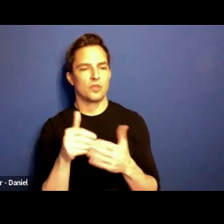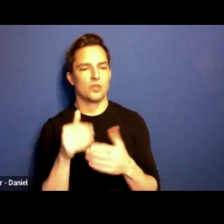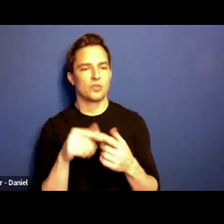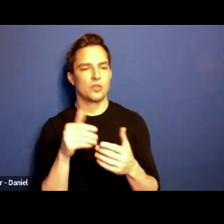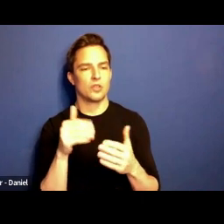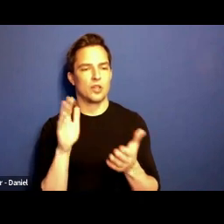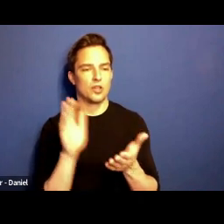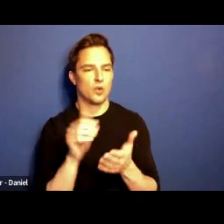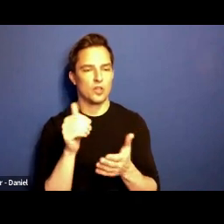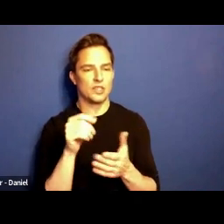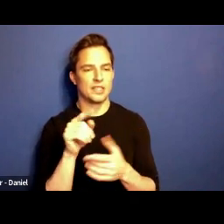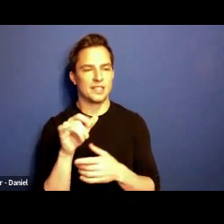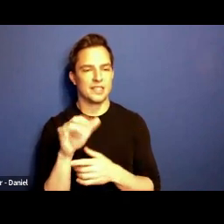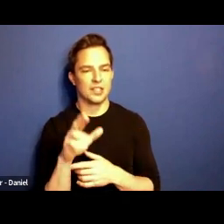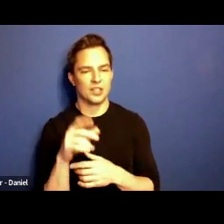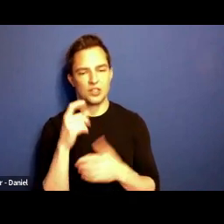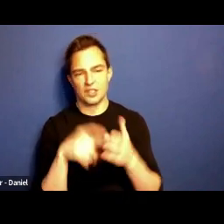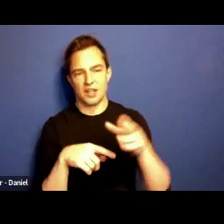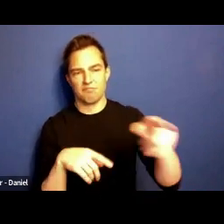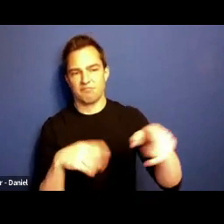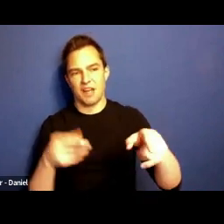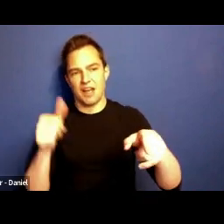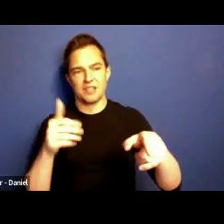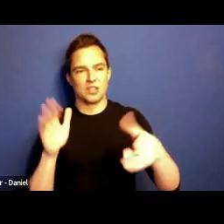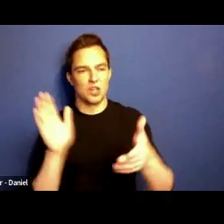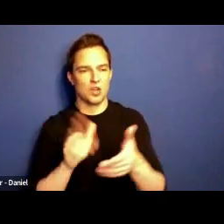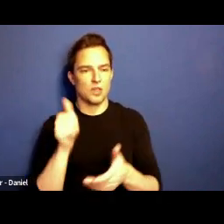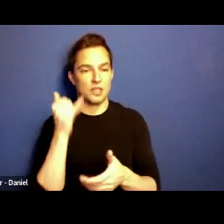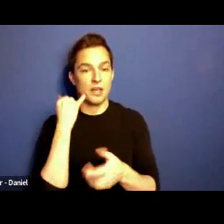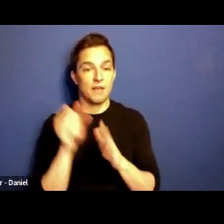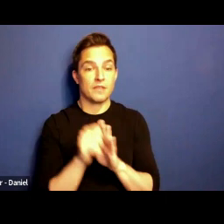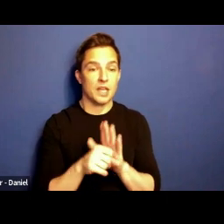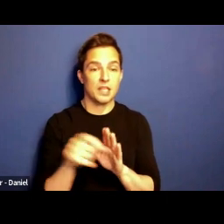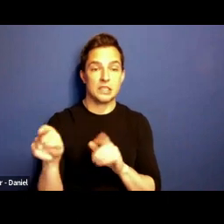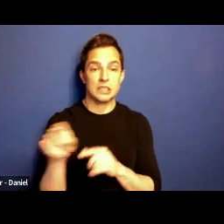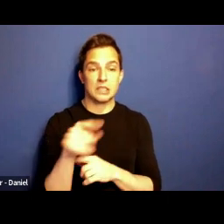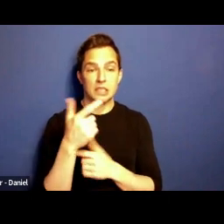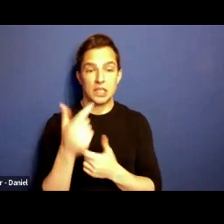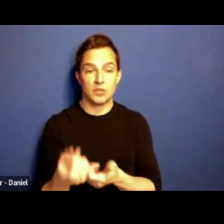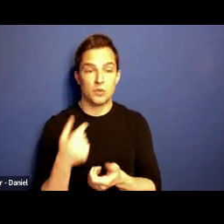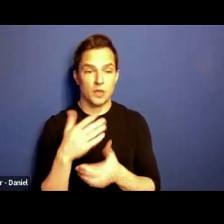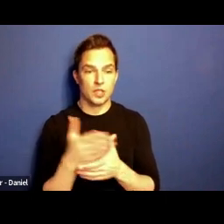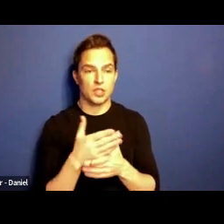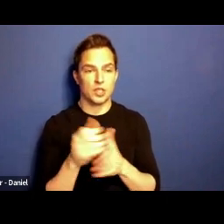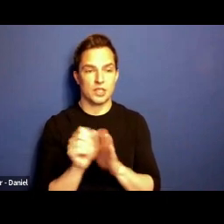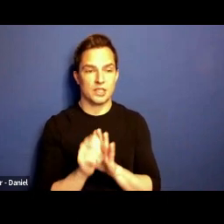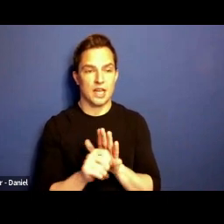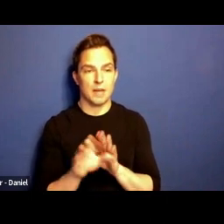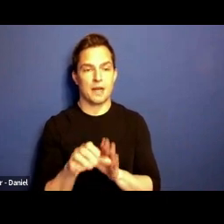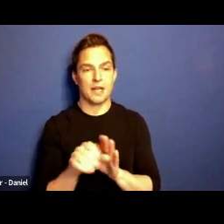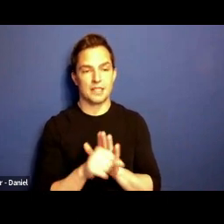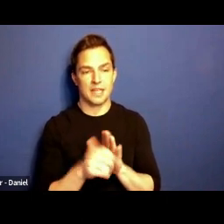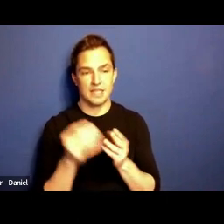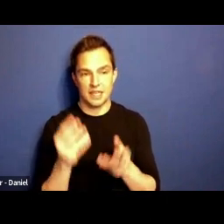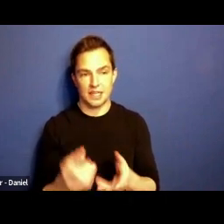you could see which states have the highest and the lowest. And so if states are interested, we could share the state by state data for this with